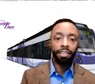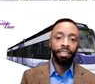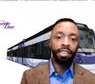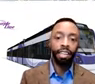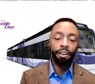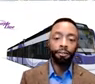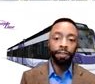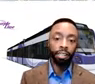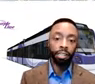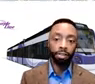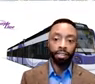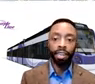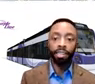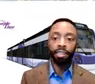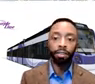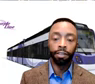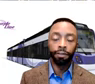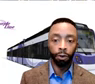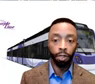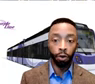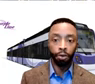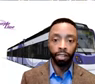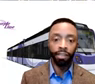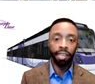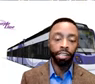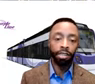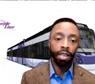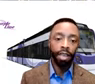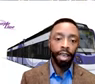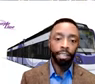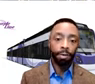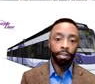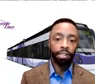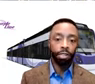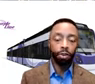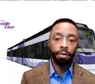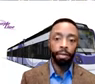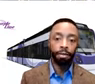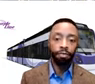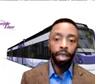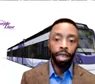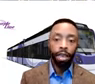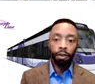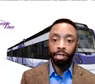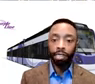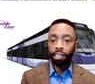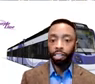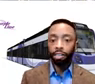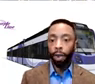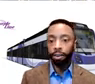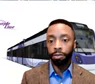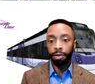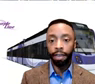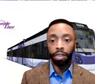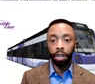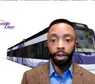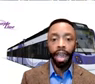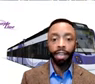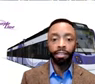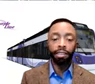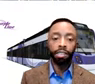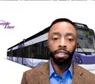The graphics seen here feature design details for Long Branch Station, as well as the locator map. From the station, riders will